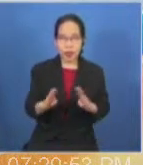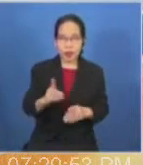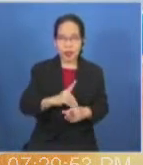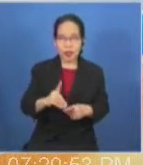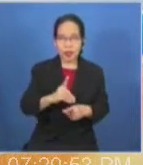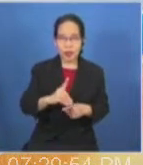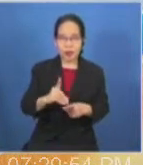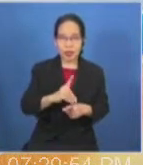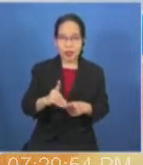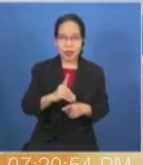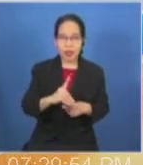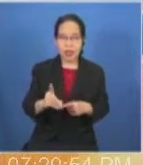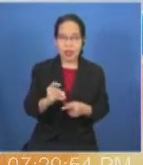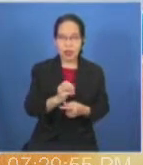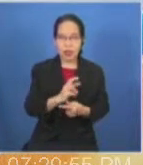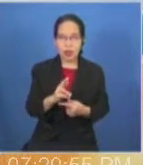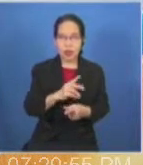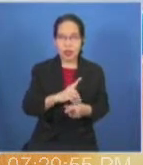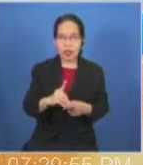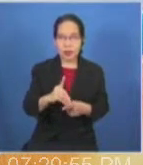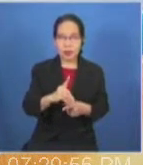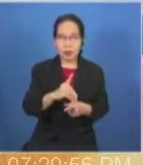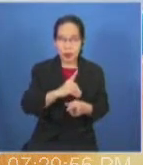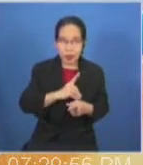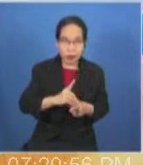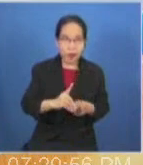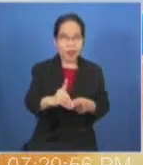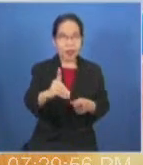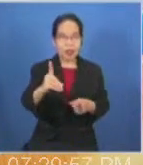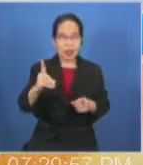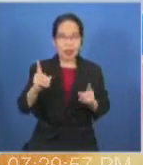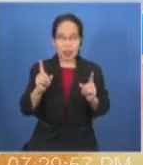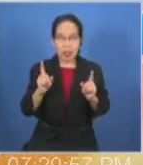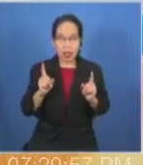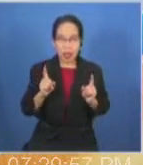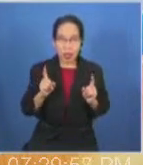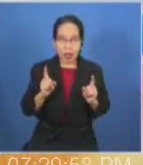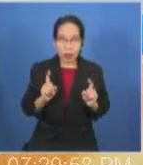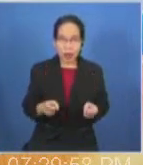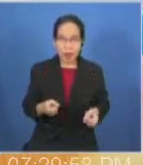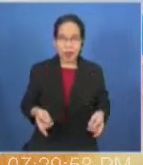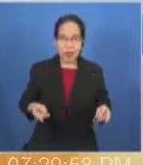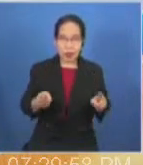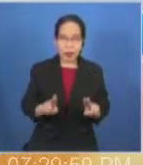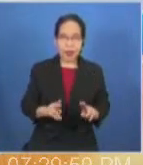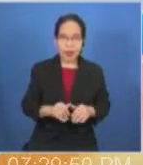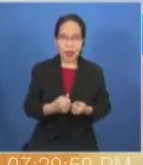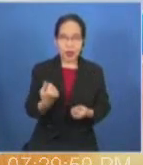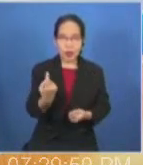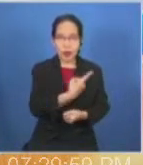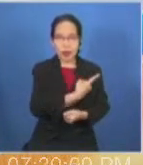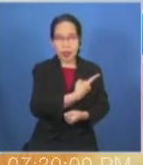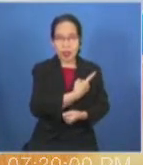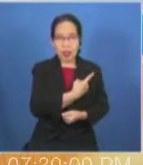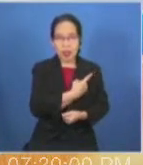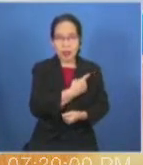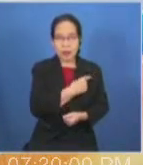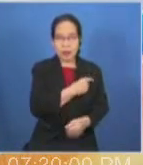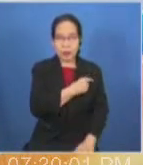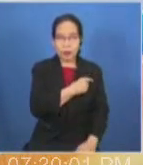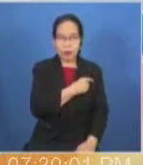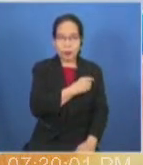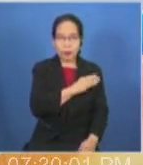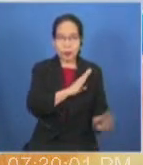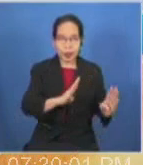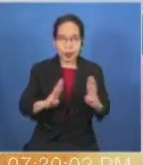So there is a behavior that is going to discipline the members of the church. There is a